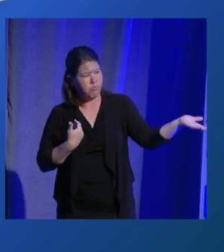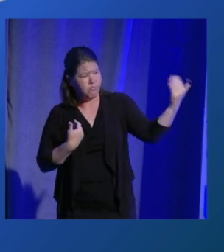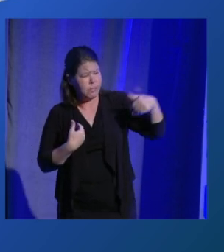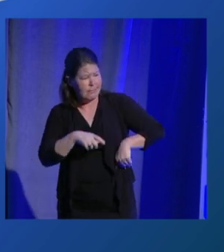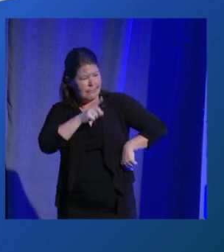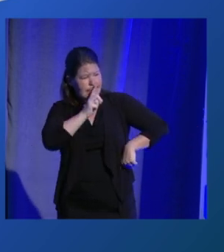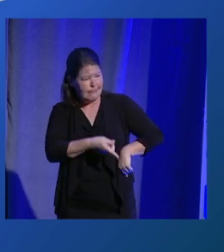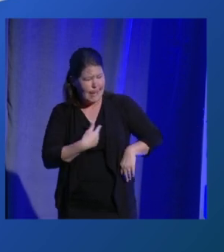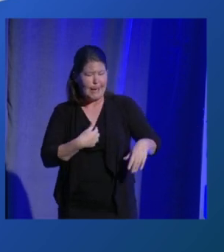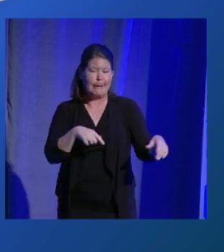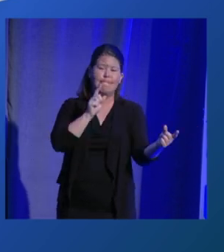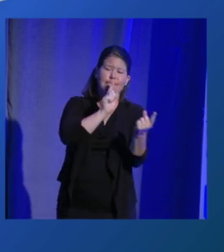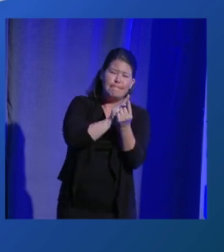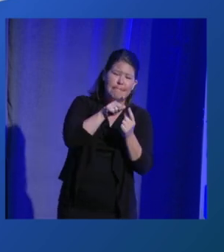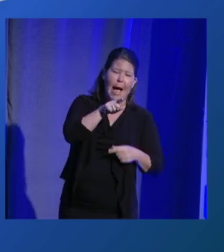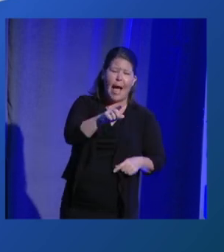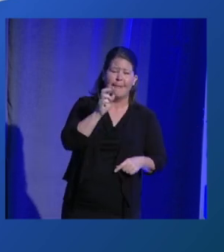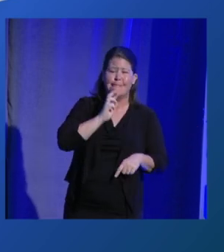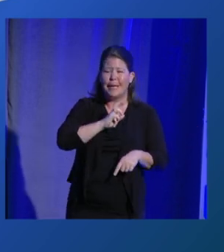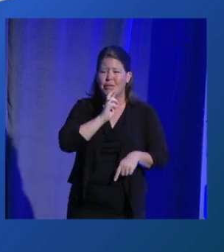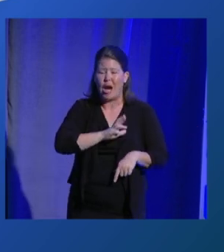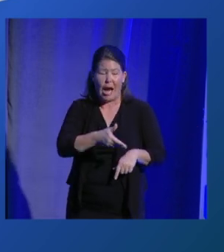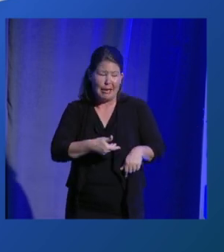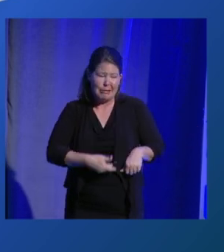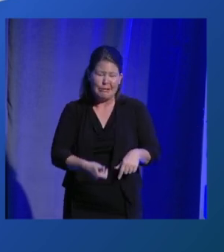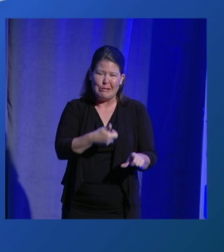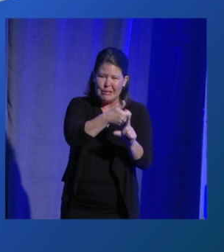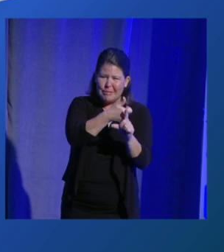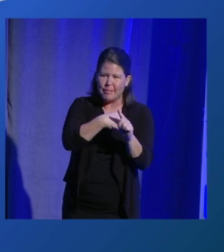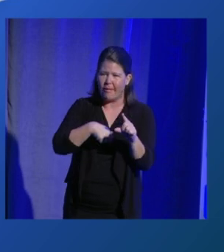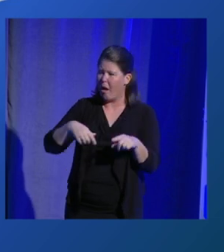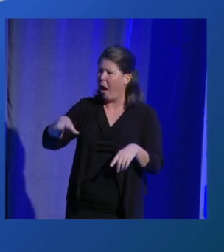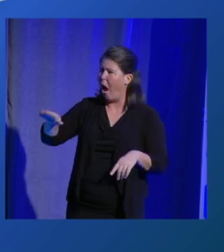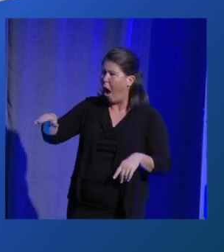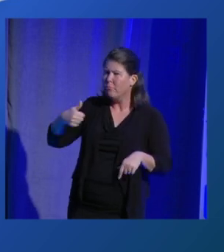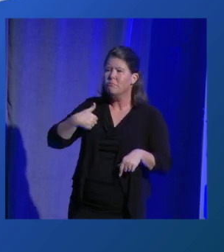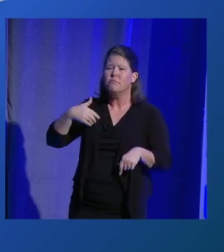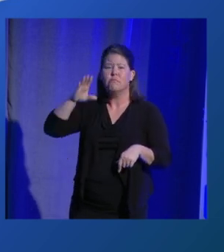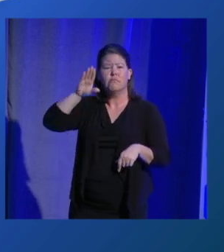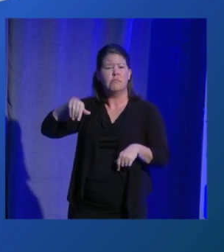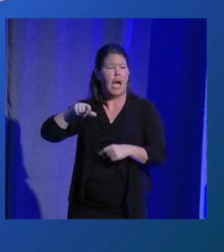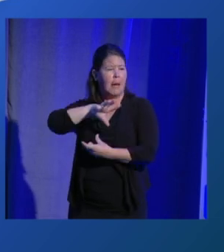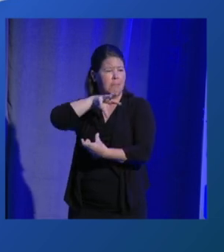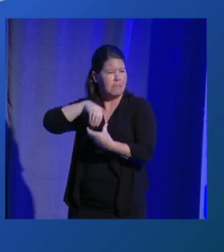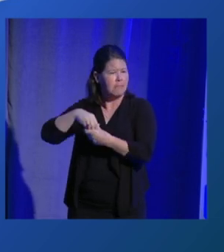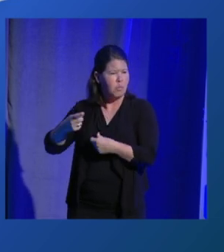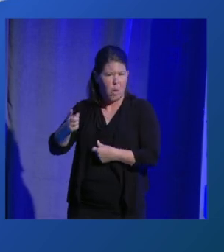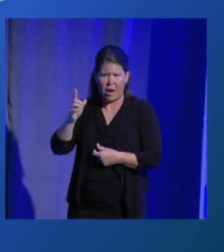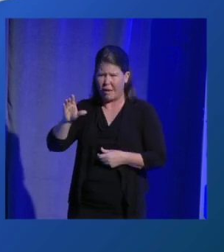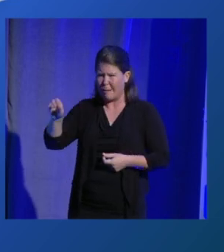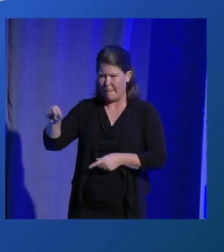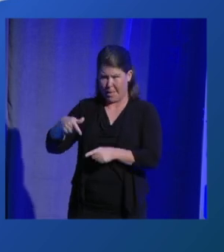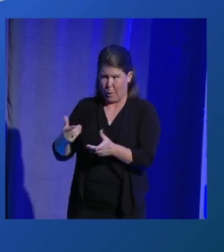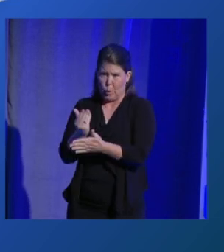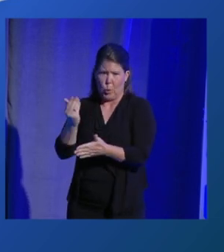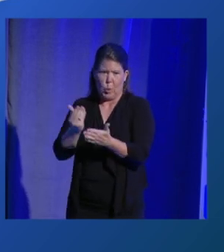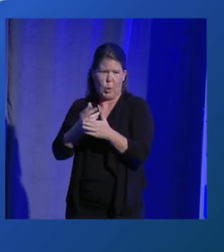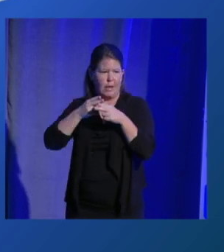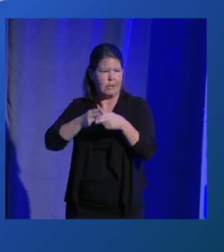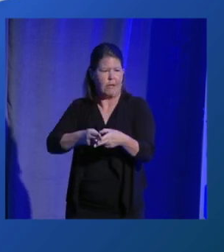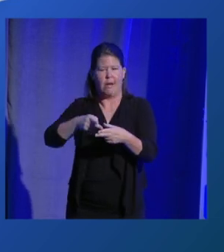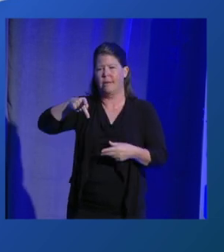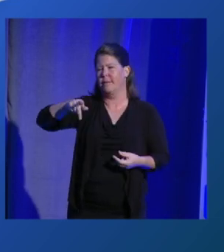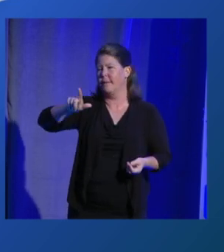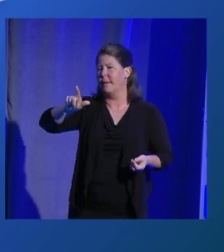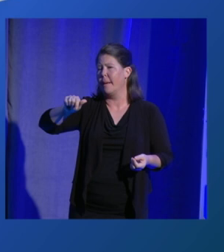nice restaurant he introduced himself and he said you know I'm with this new company it's called planet planet labs and we're going to